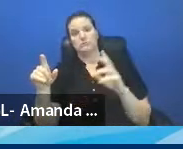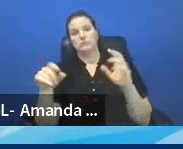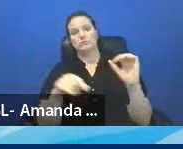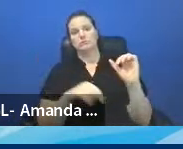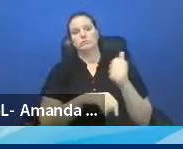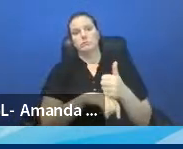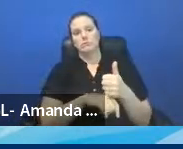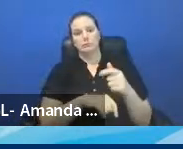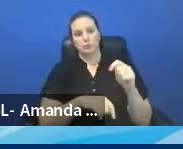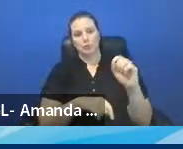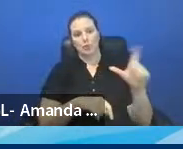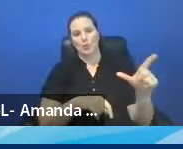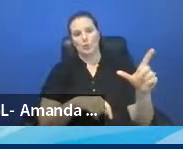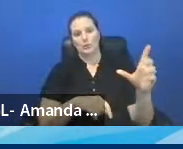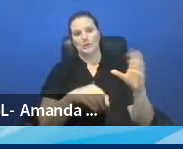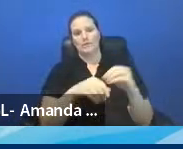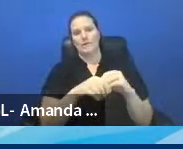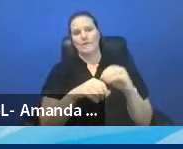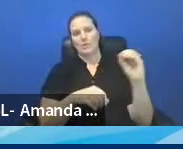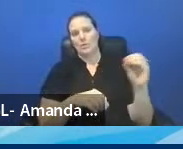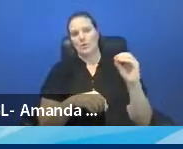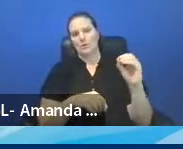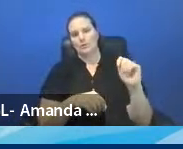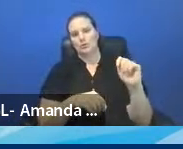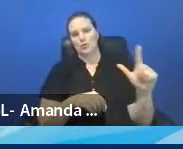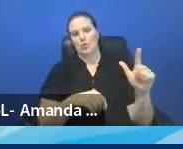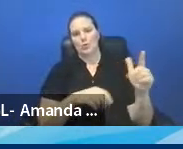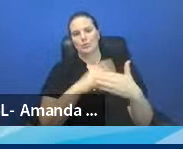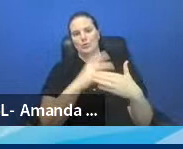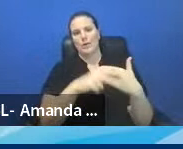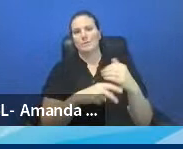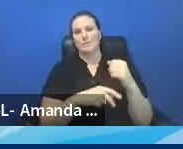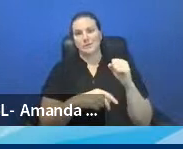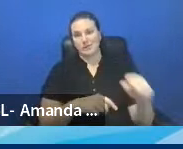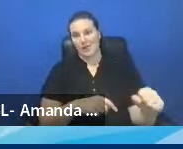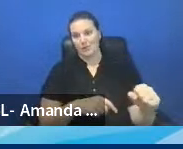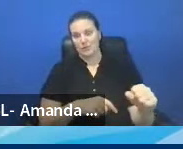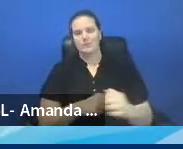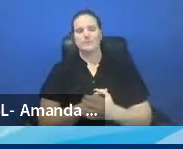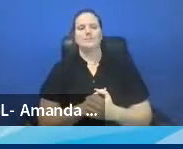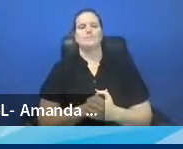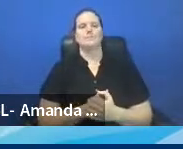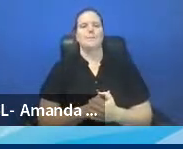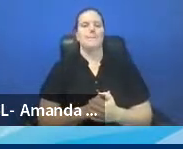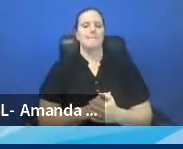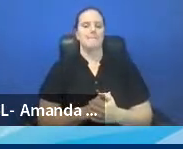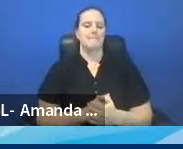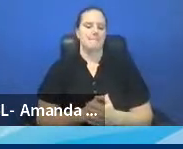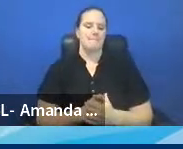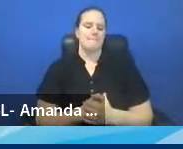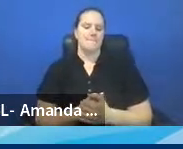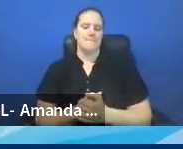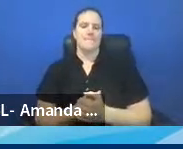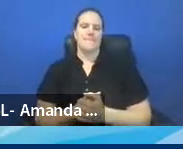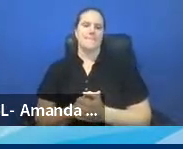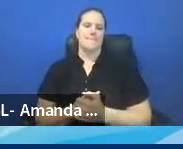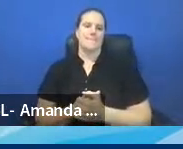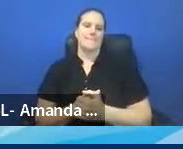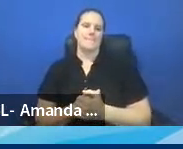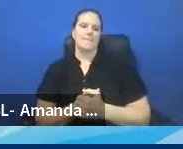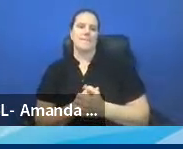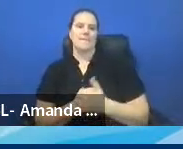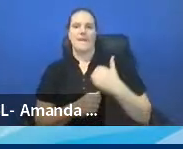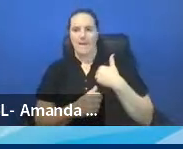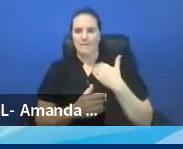implement the toll as part of the Oregon toll program a little bit further south. So what I would say is there would be